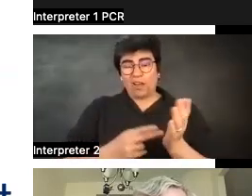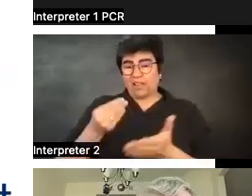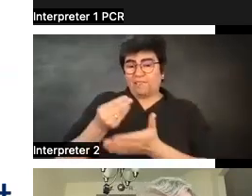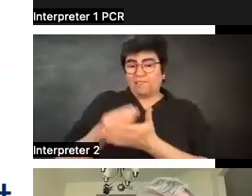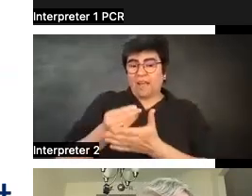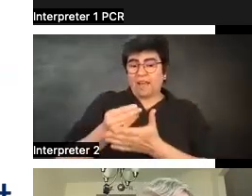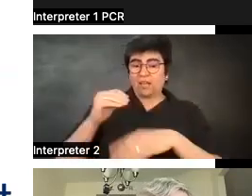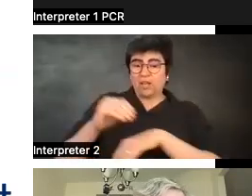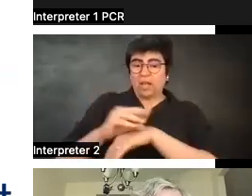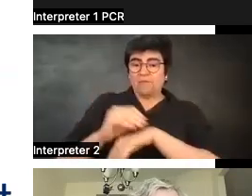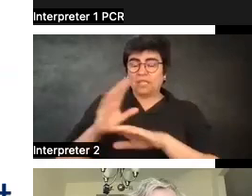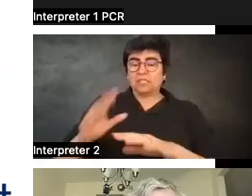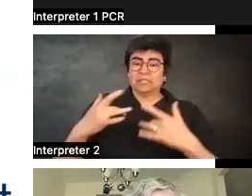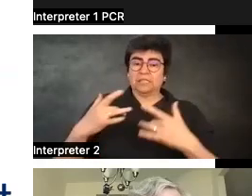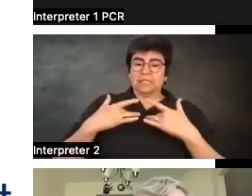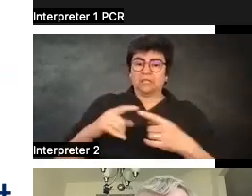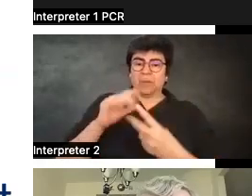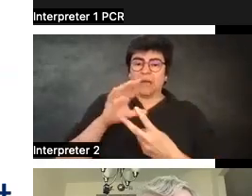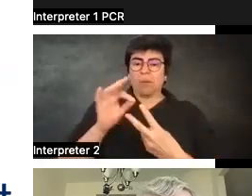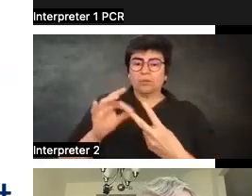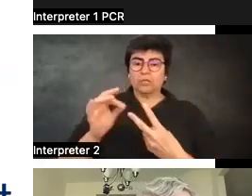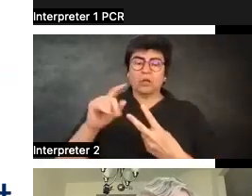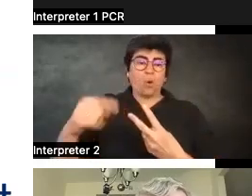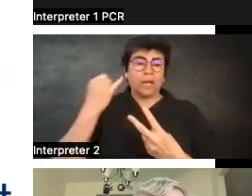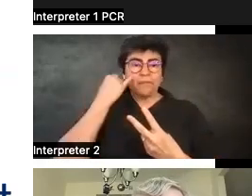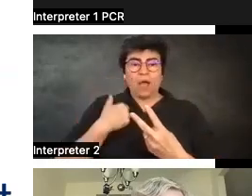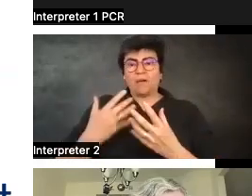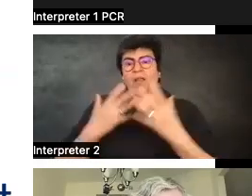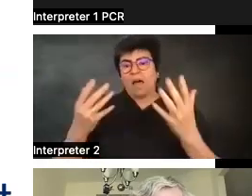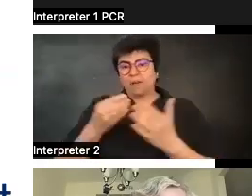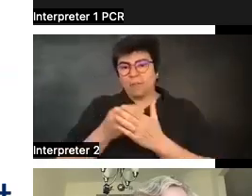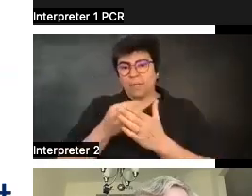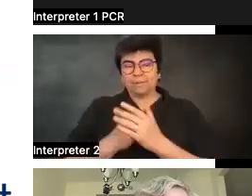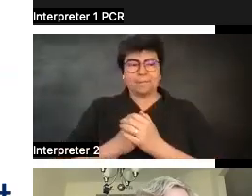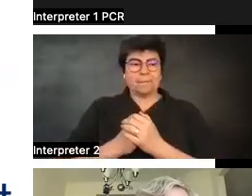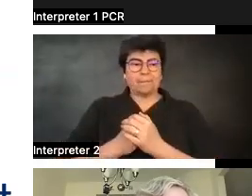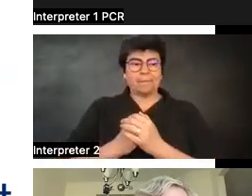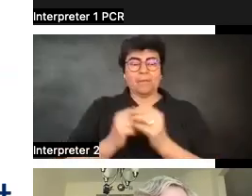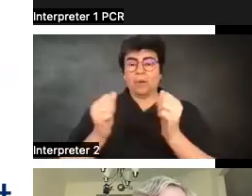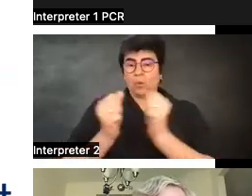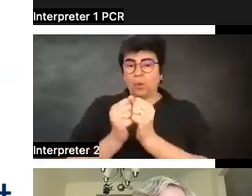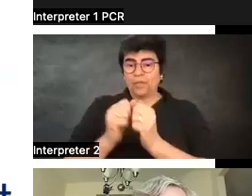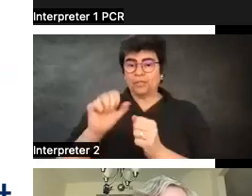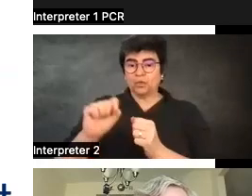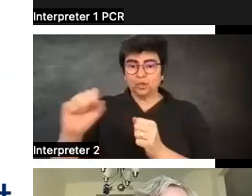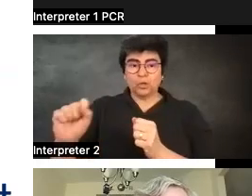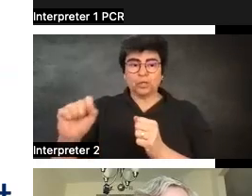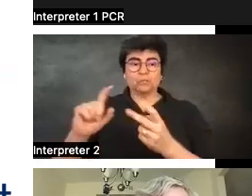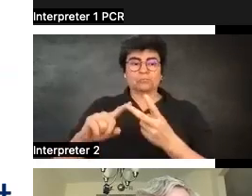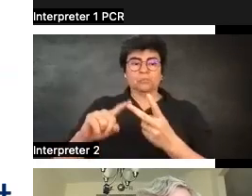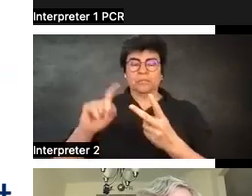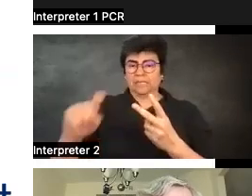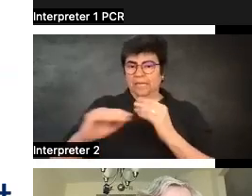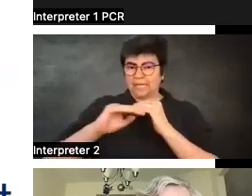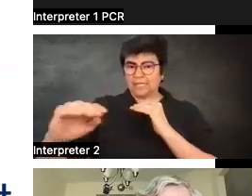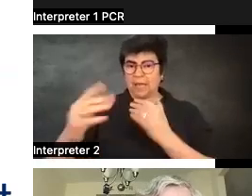is usually an option only if you have a lot of money. Together with Social Security, you need a stable income that